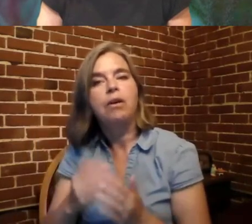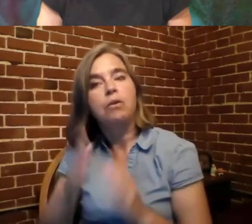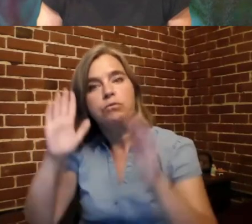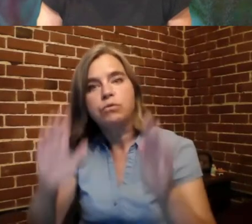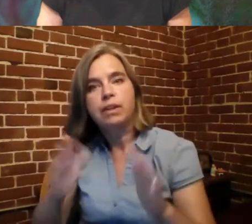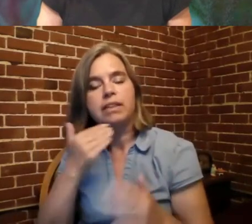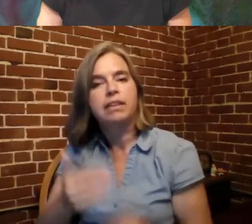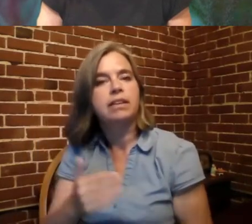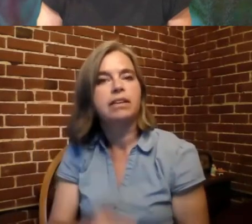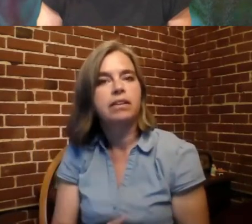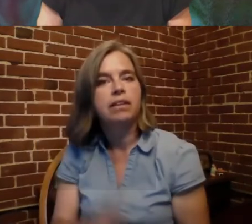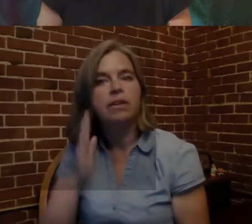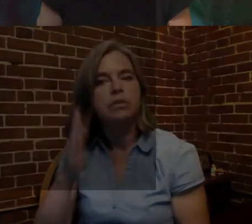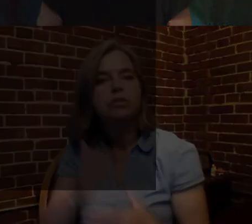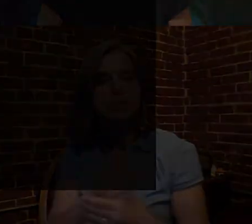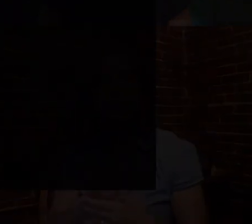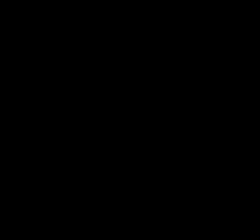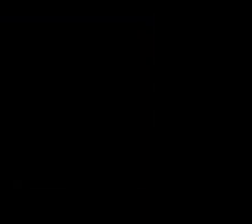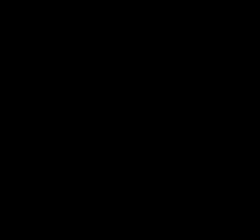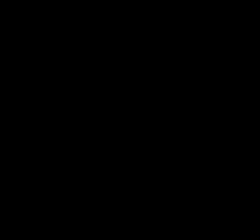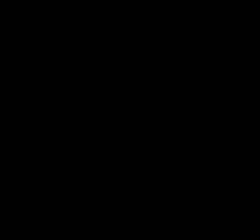I am going to share the next film.